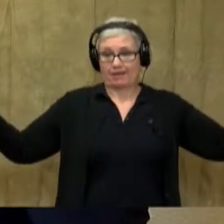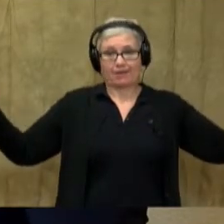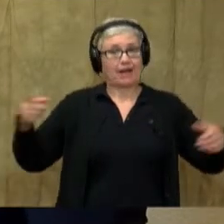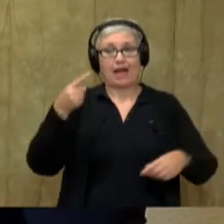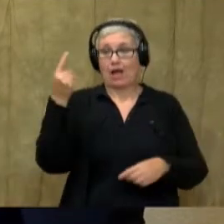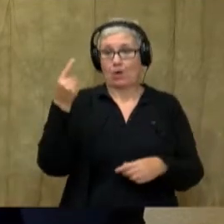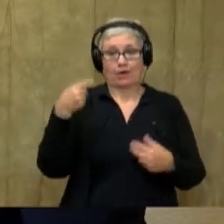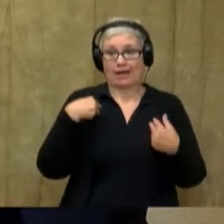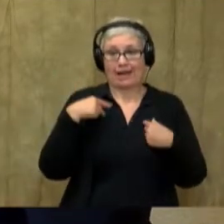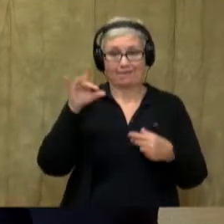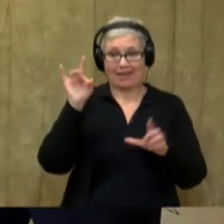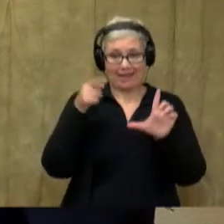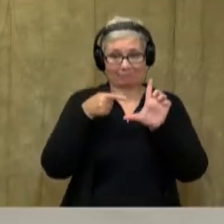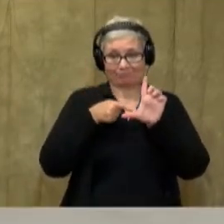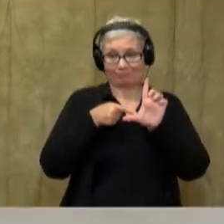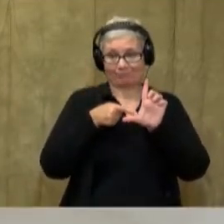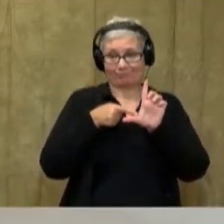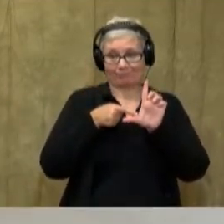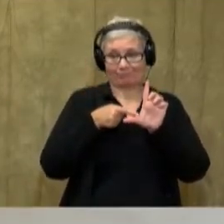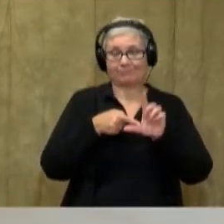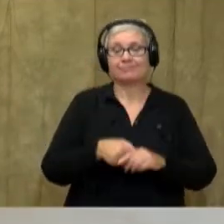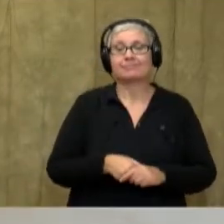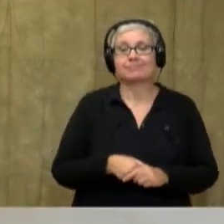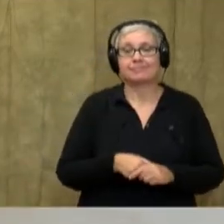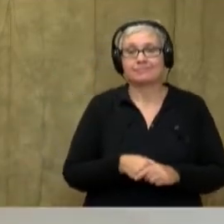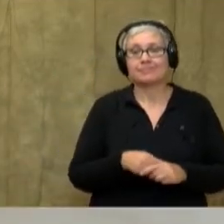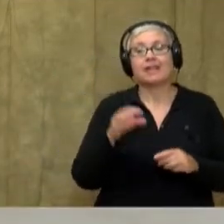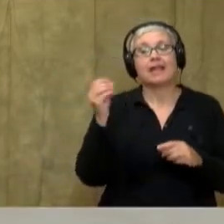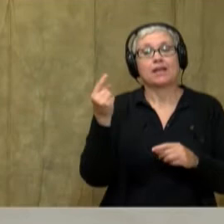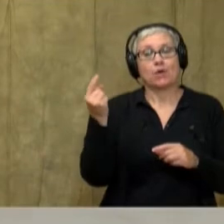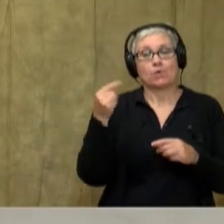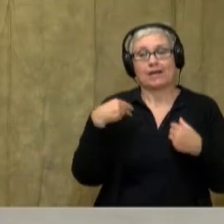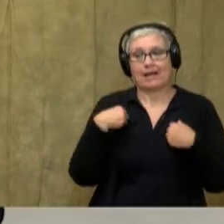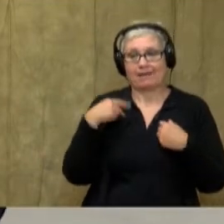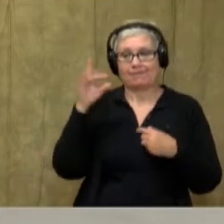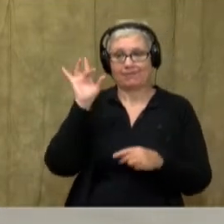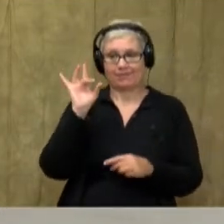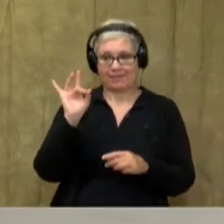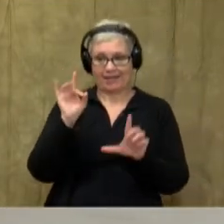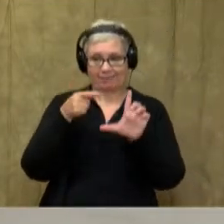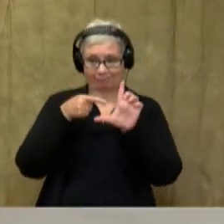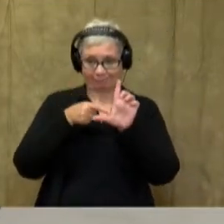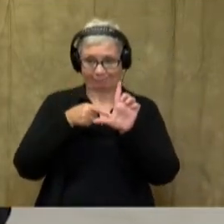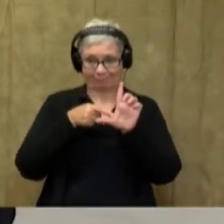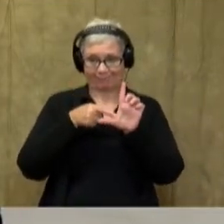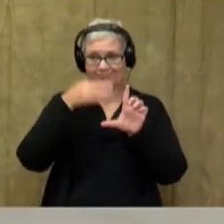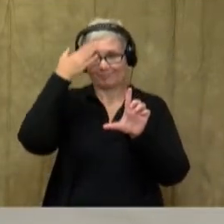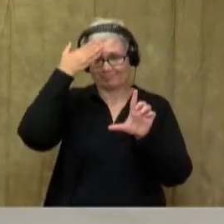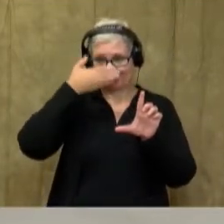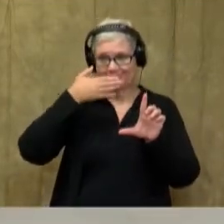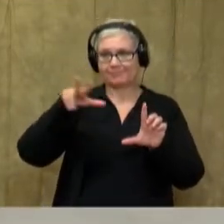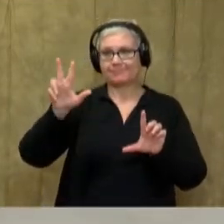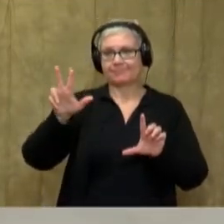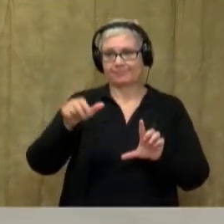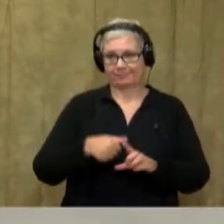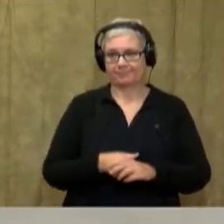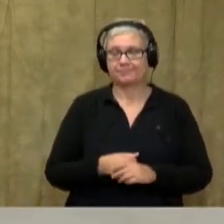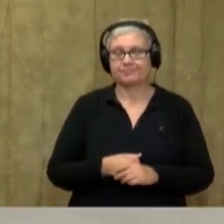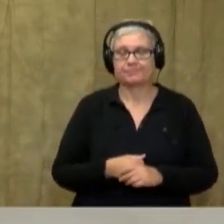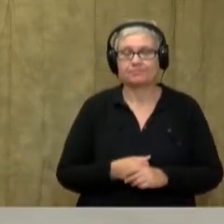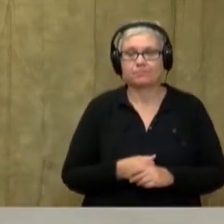only have 8 vertices and still only have 8 cubes with 3 faces painted. When I'm looking